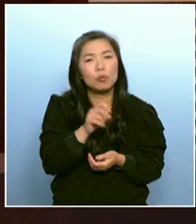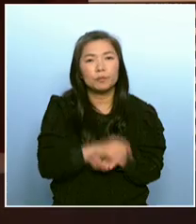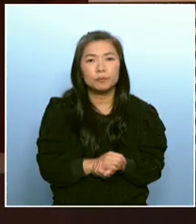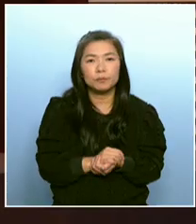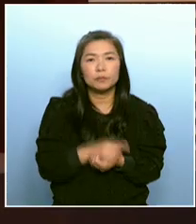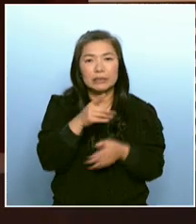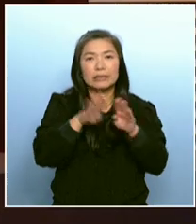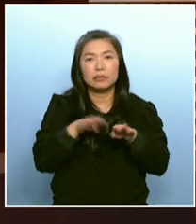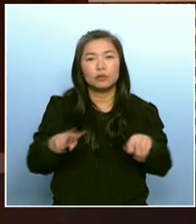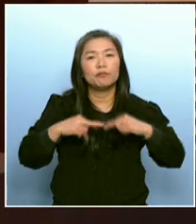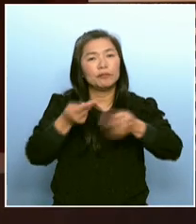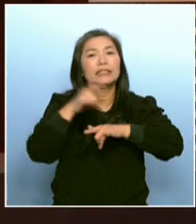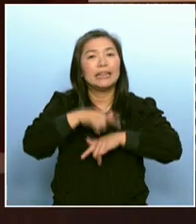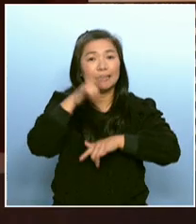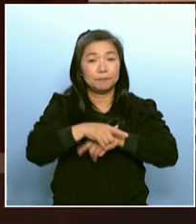Chen.